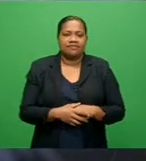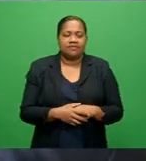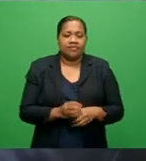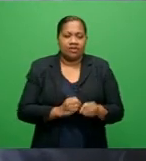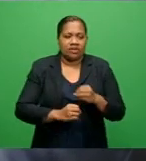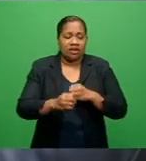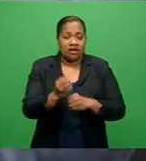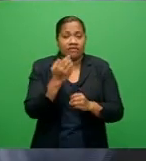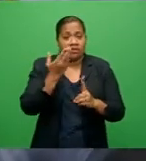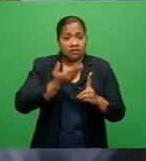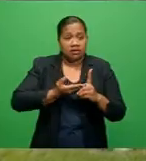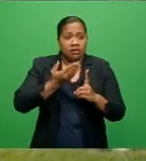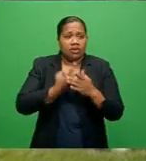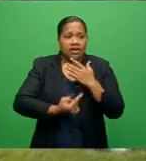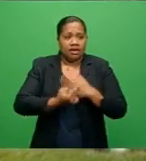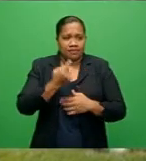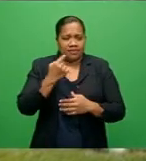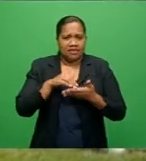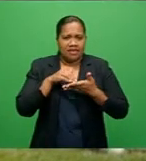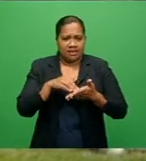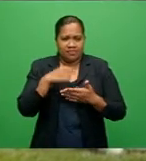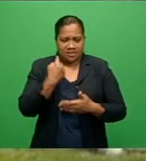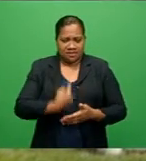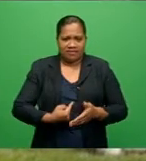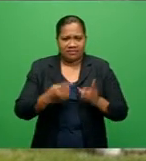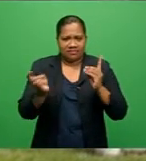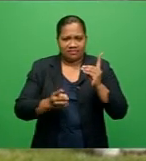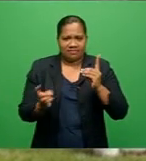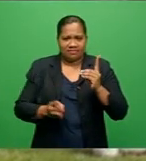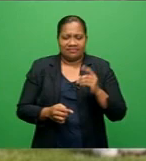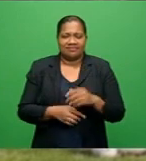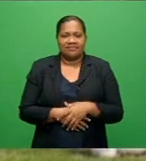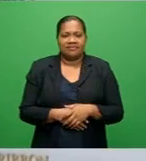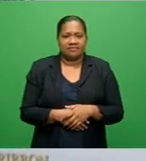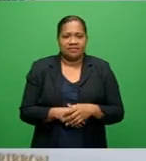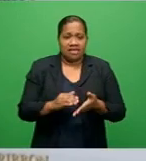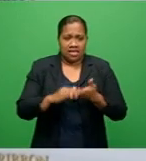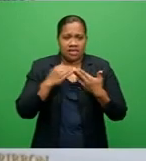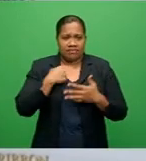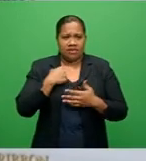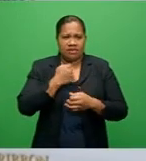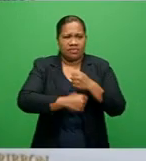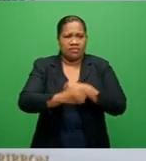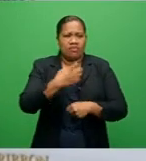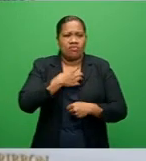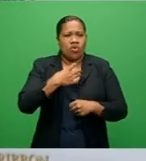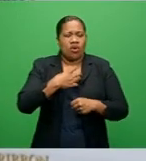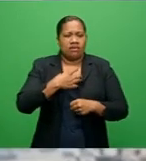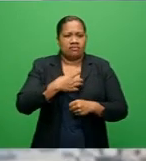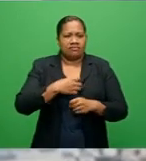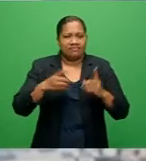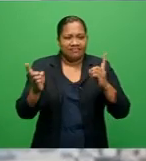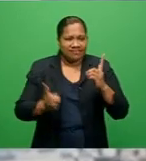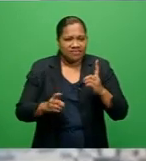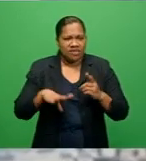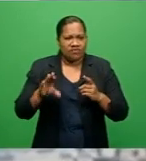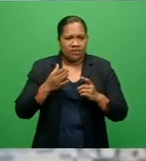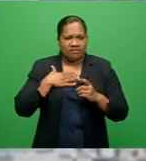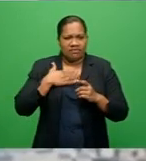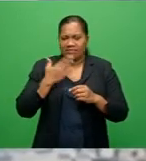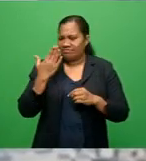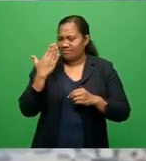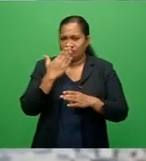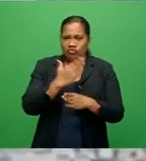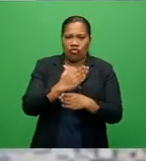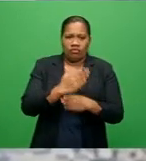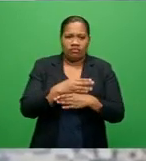Ram to self-discipline herself. Really helped me become more disciplined from my previous job,